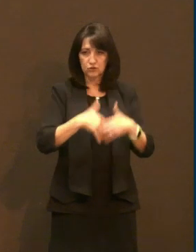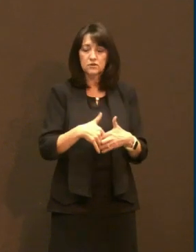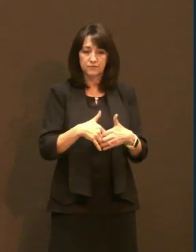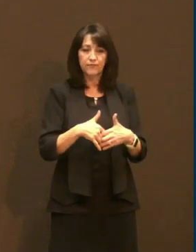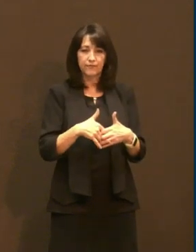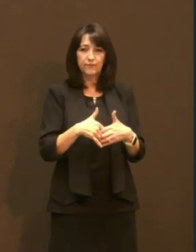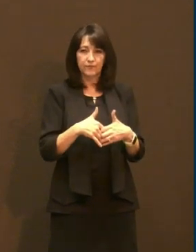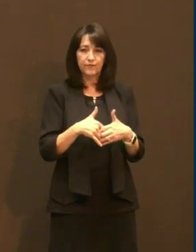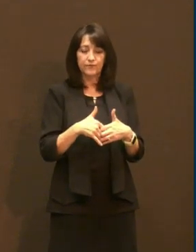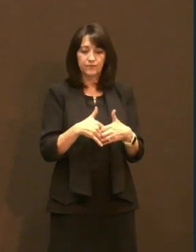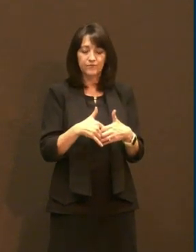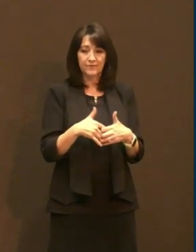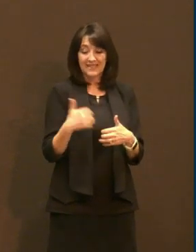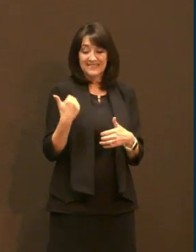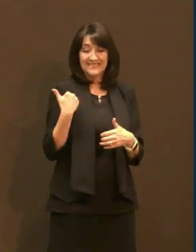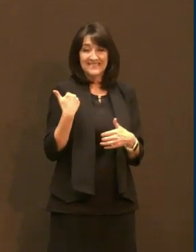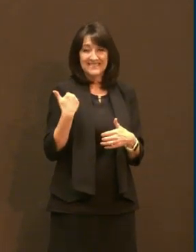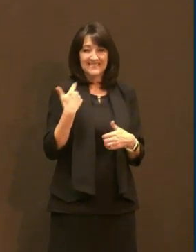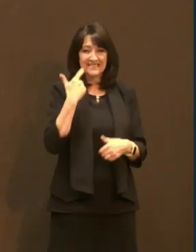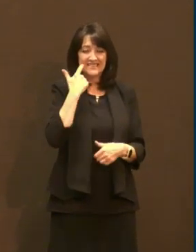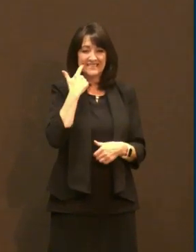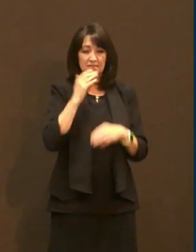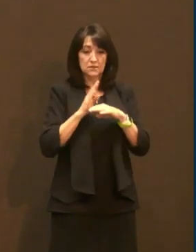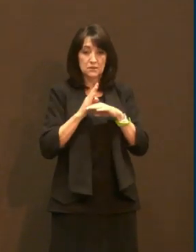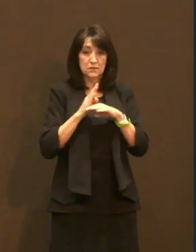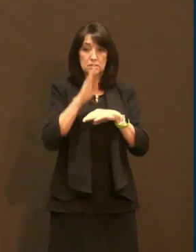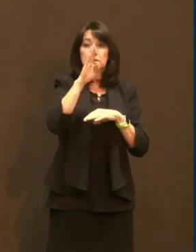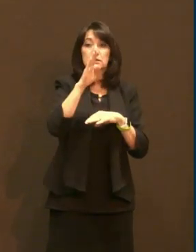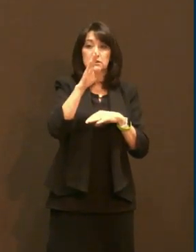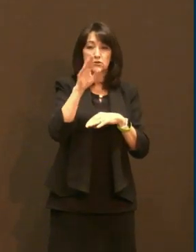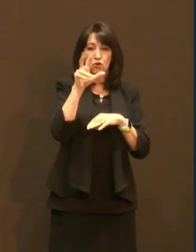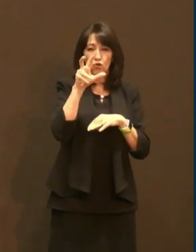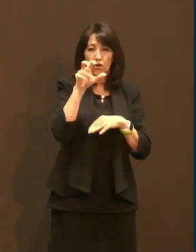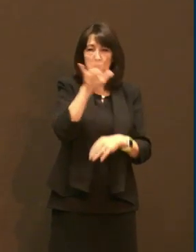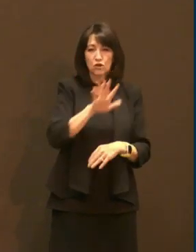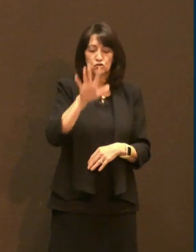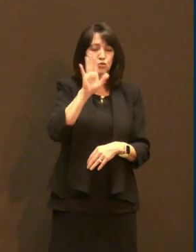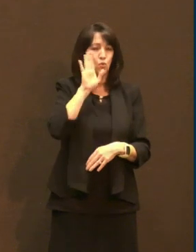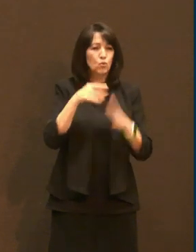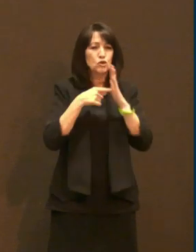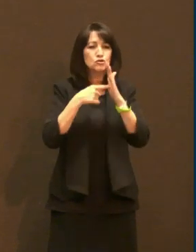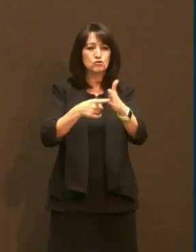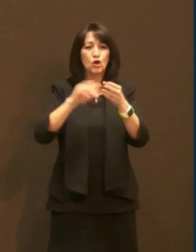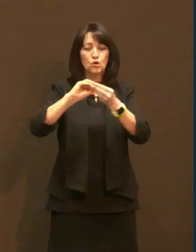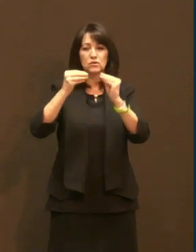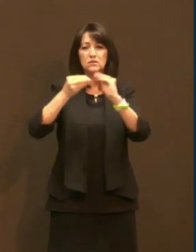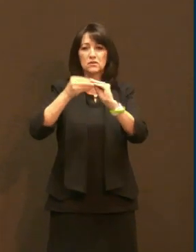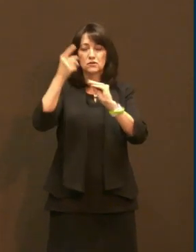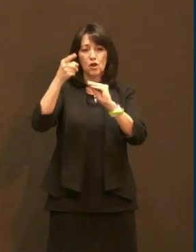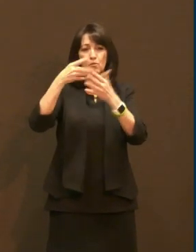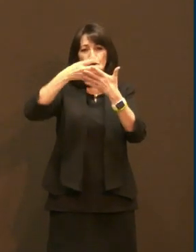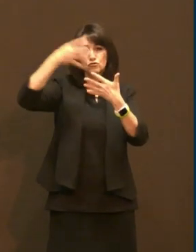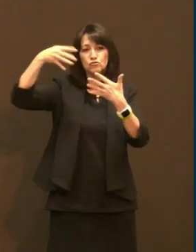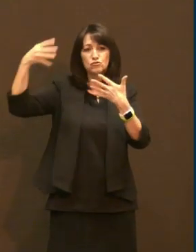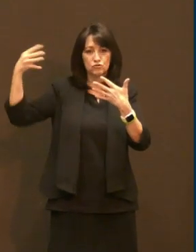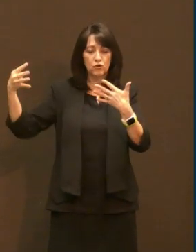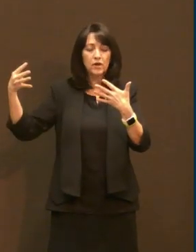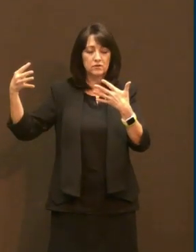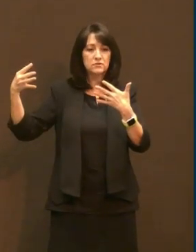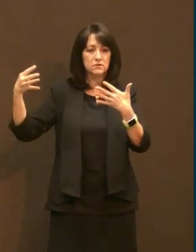a little bit above 300, and now it's consistently, we'll show some graphs, below 300 and in the